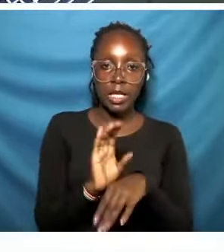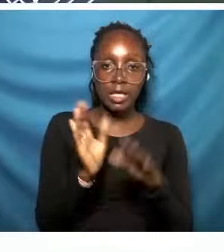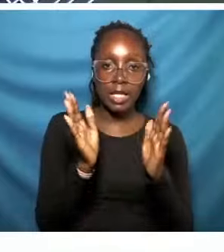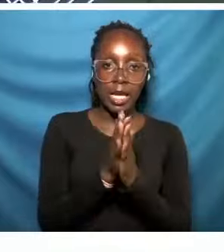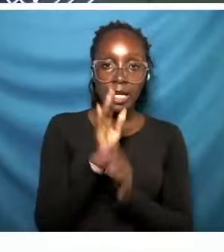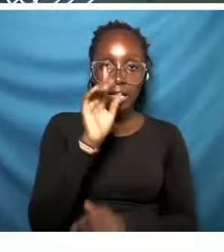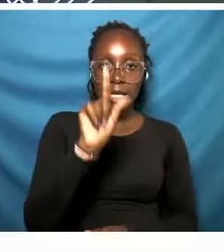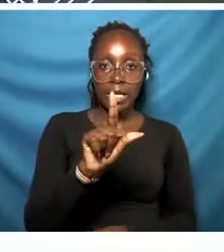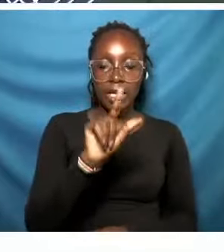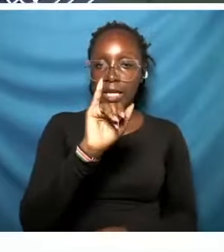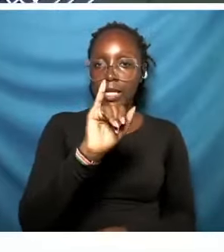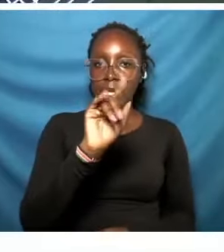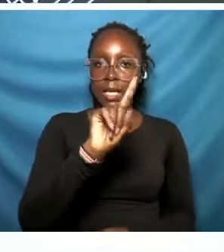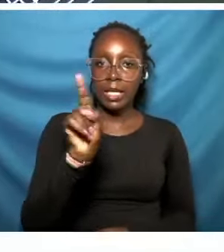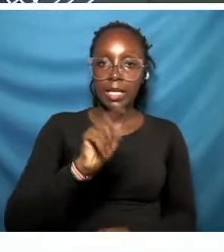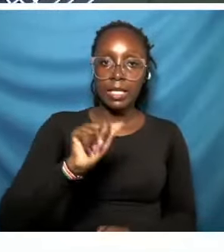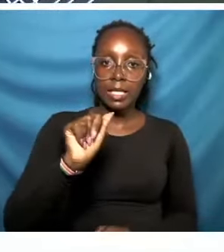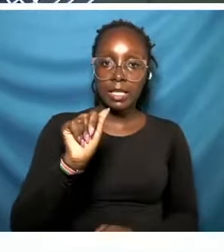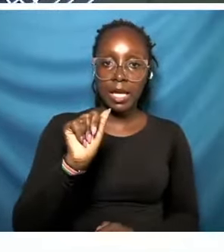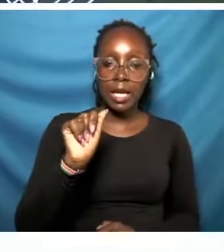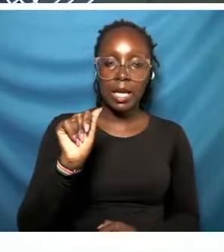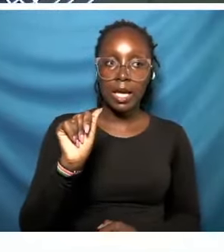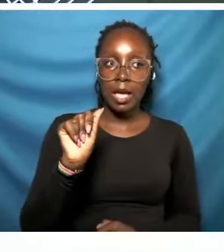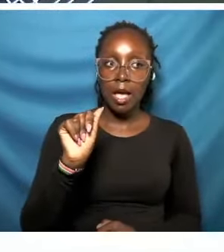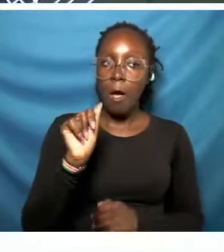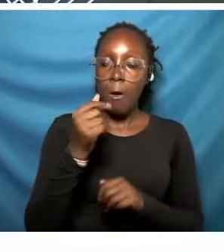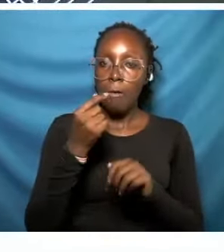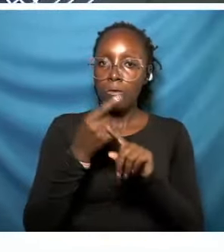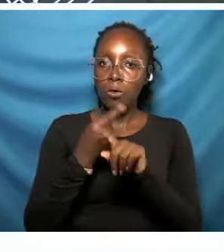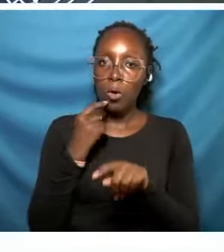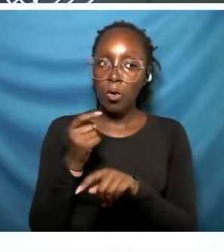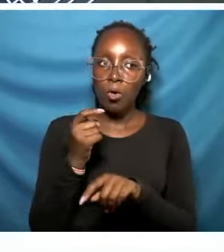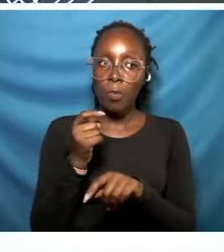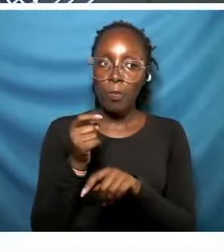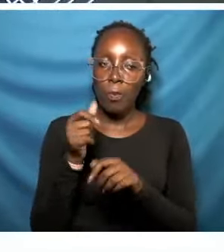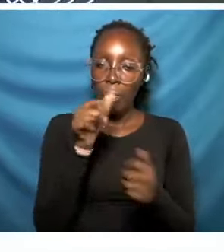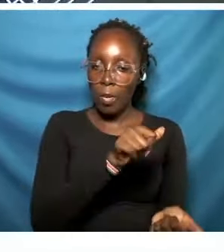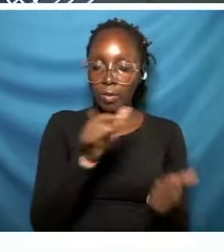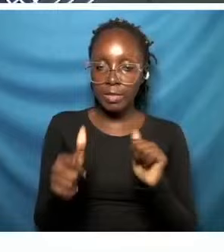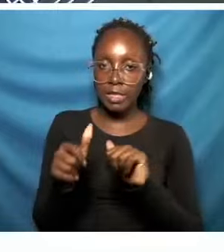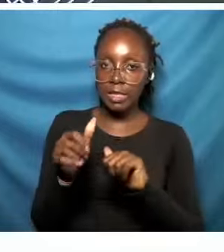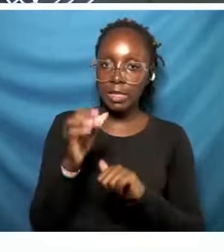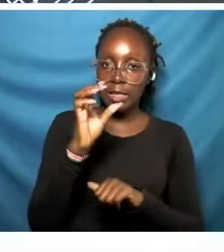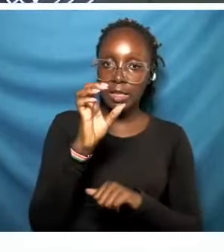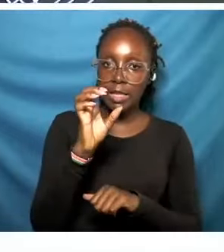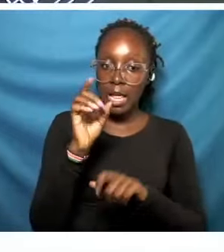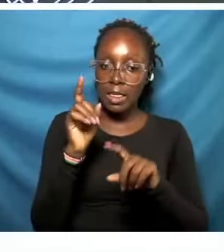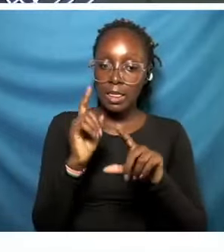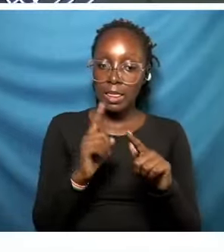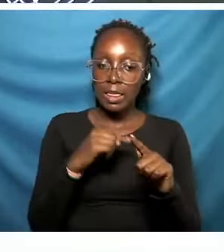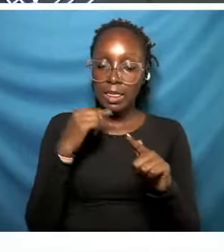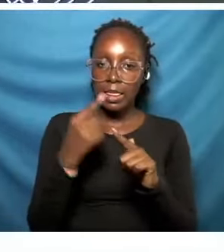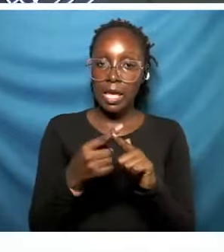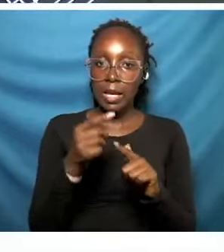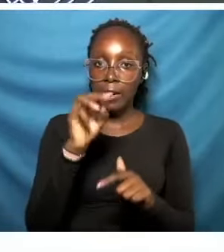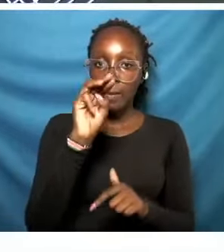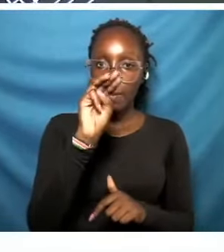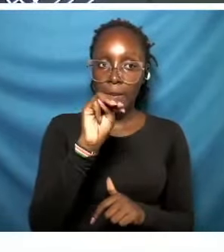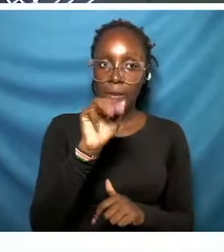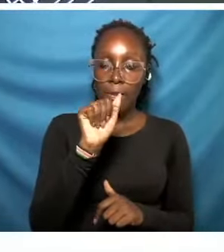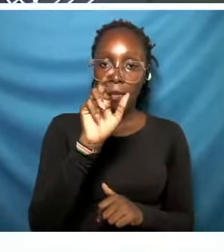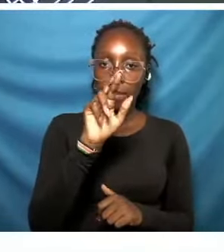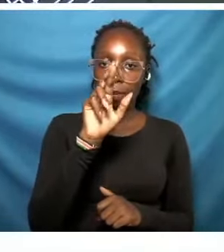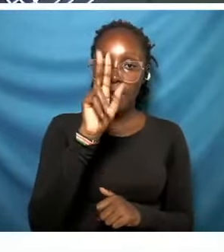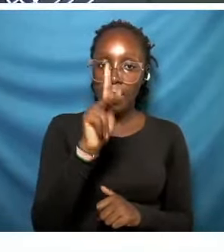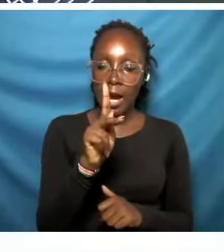Lisa Cherotich Maru of Emmanuel Baptist, and Mark Maingi of City Revival